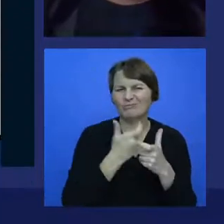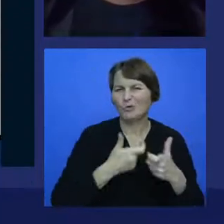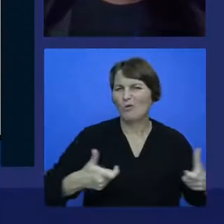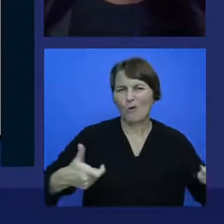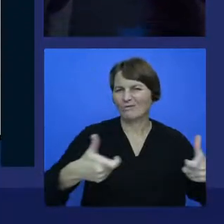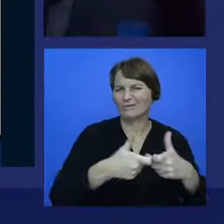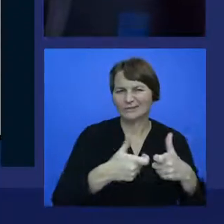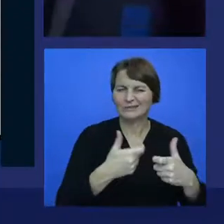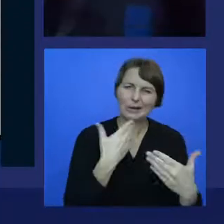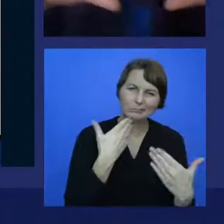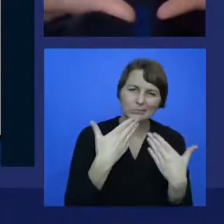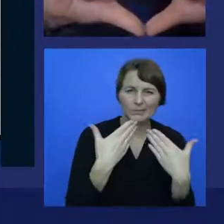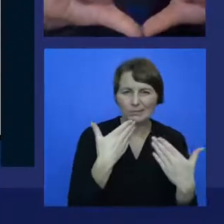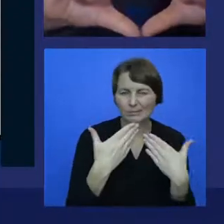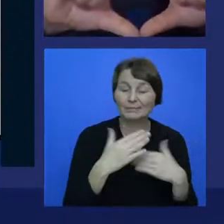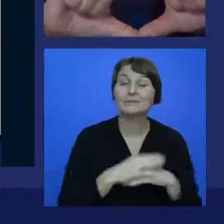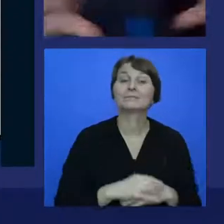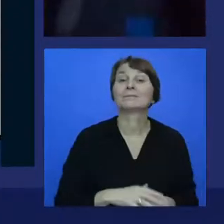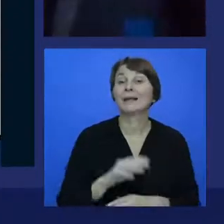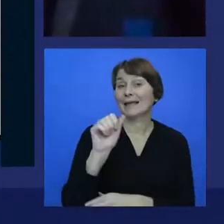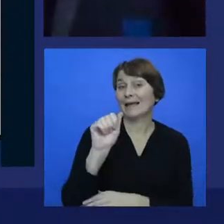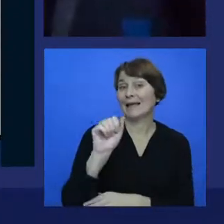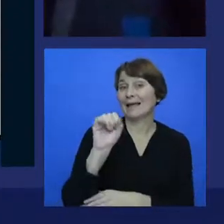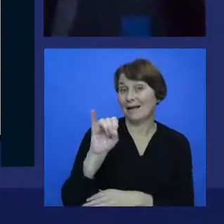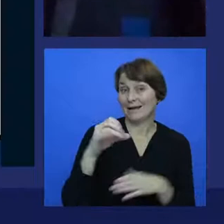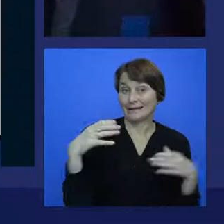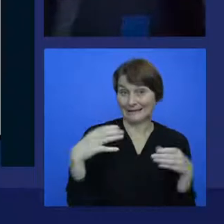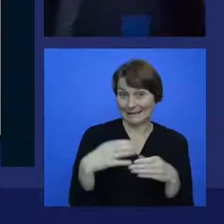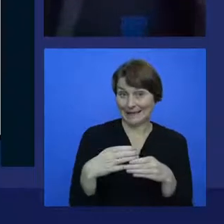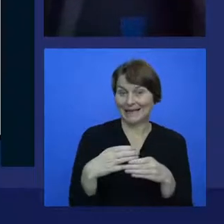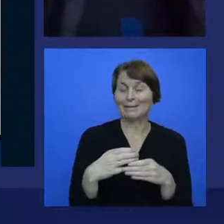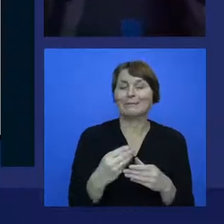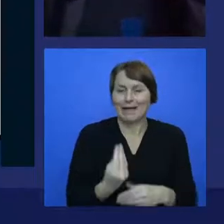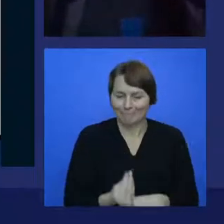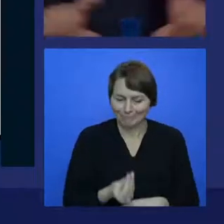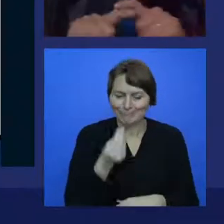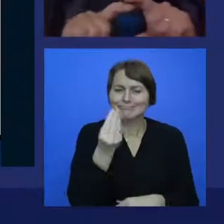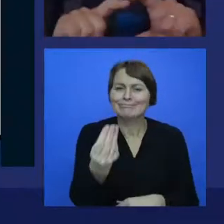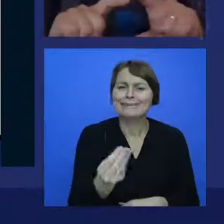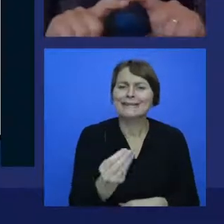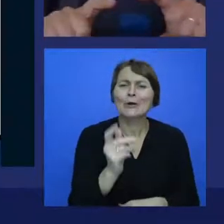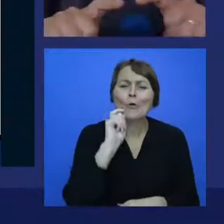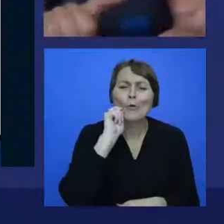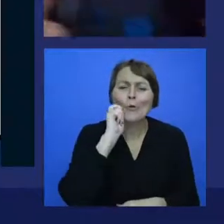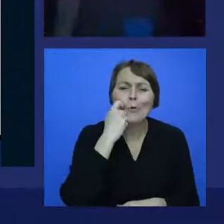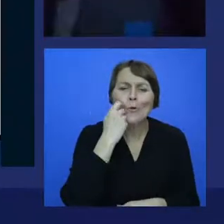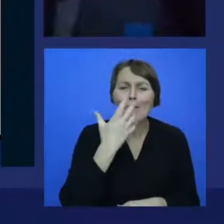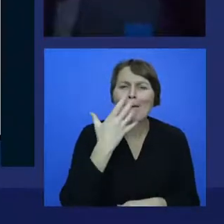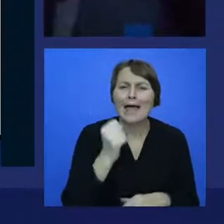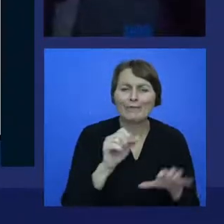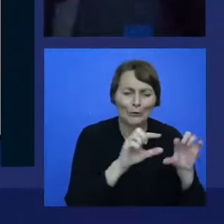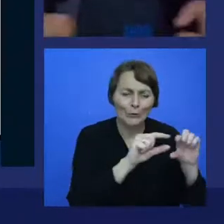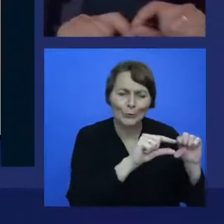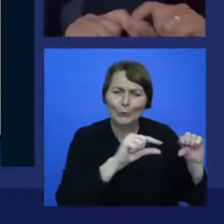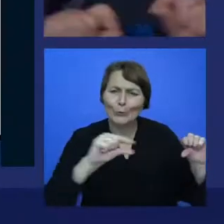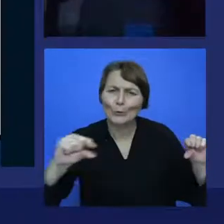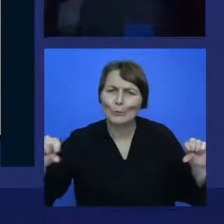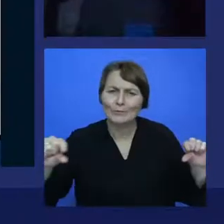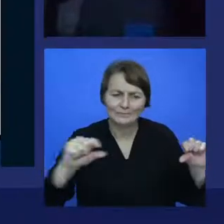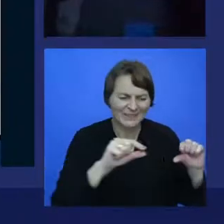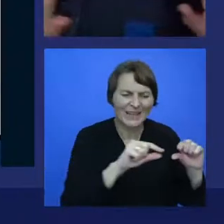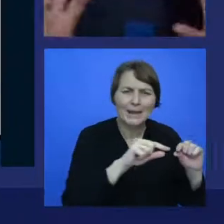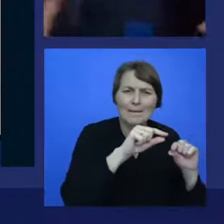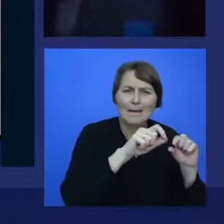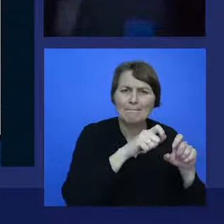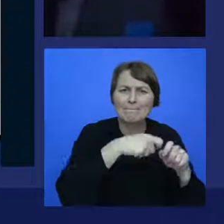the AI teams handed out this really cool ruler. And it was a black ruler, and it had in